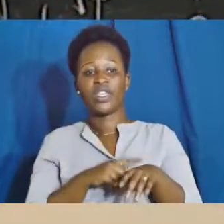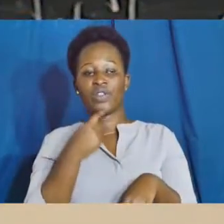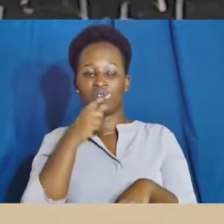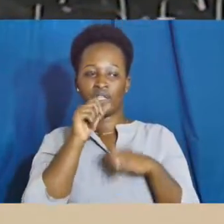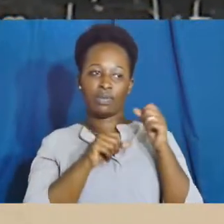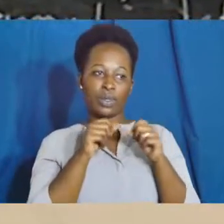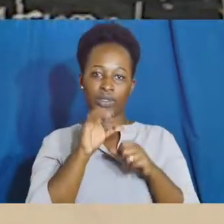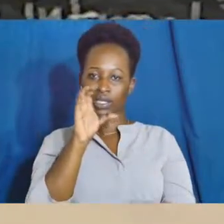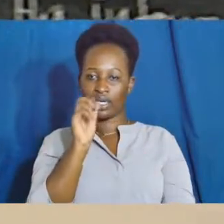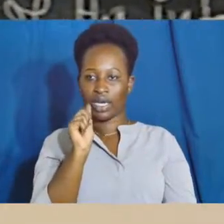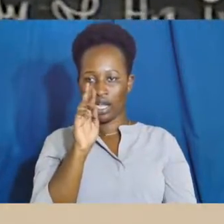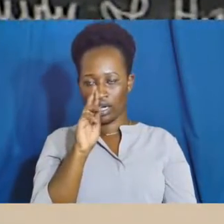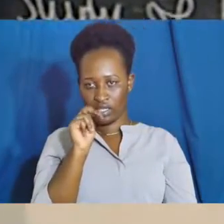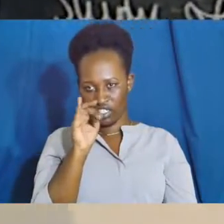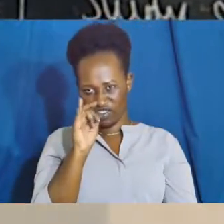we mean